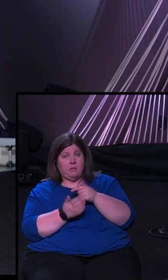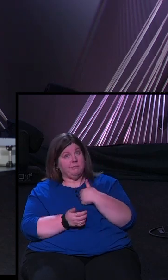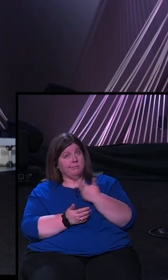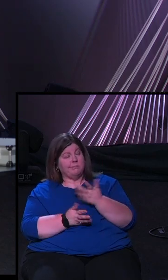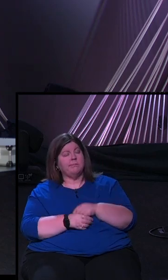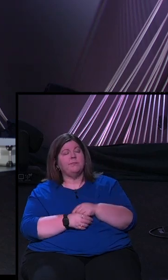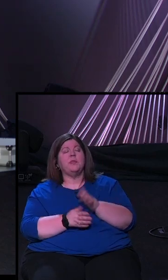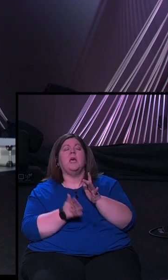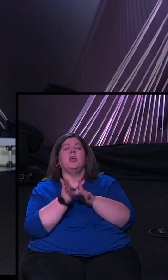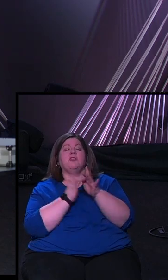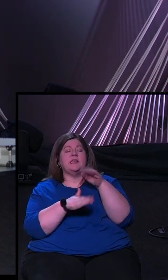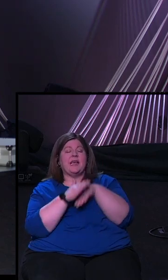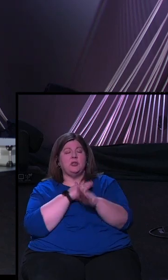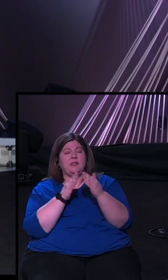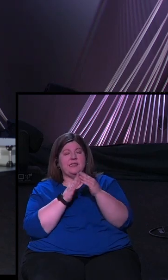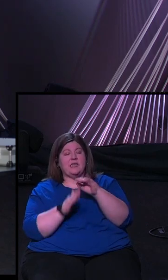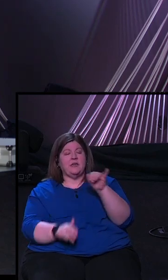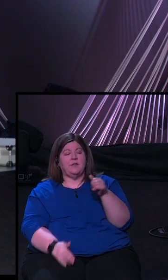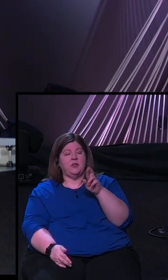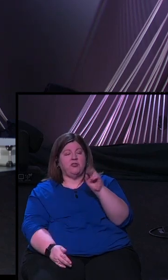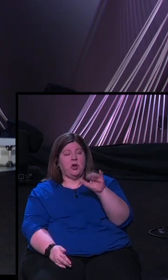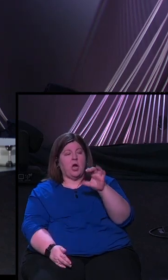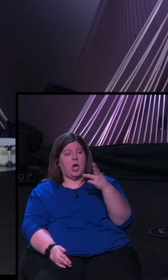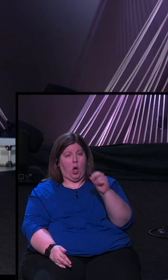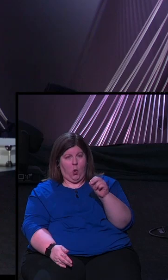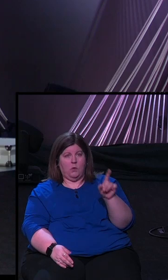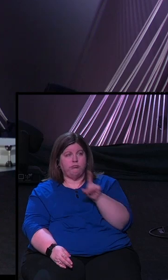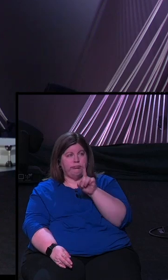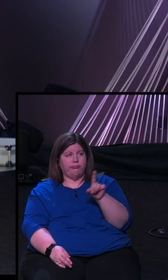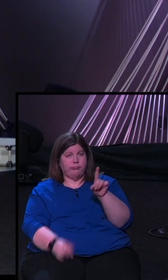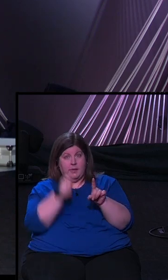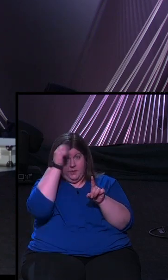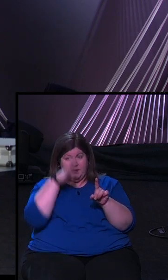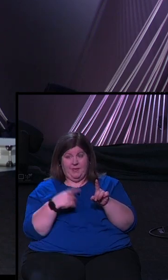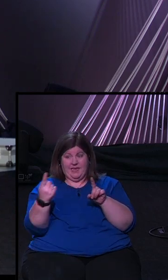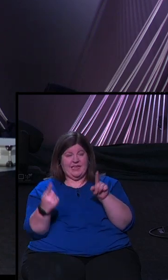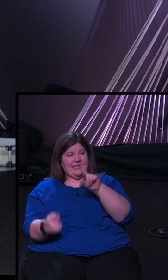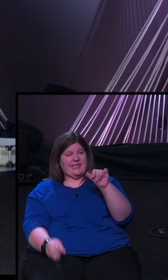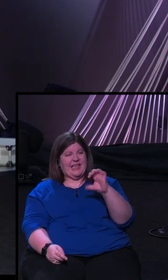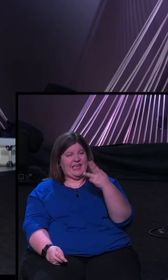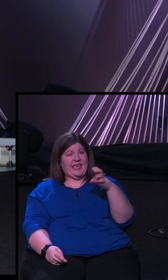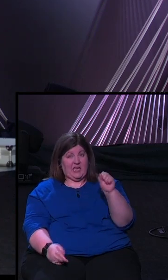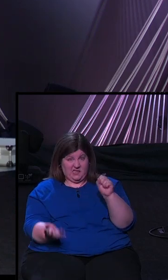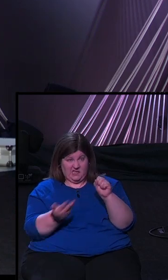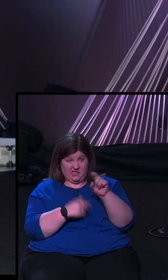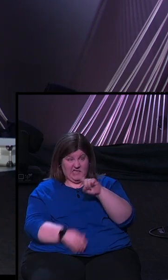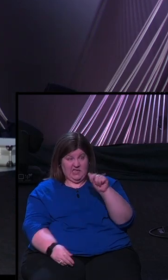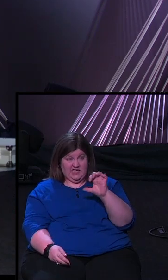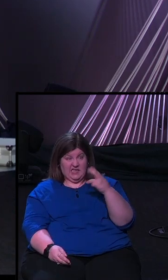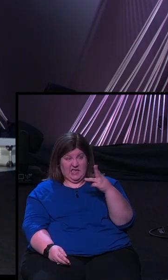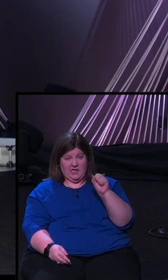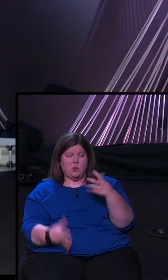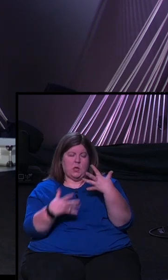this: Jesus entered Jericho and made his way through the town. There was a man there named Zacchaeus. Everybody say Zacchaeus. We're going to make it